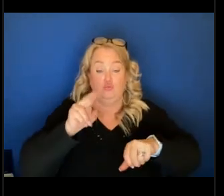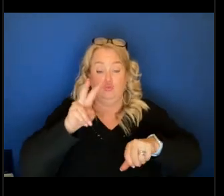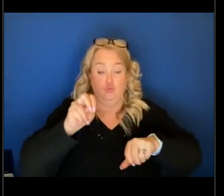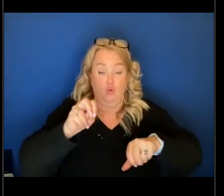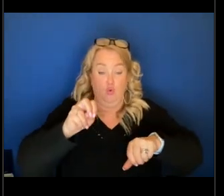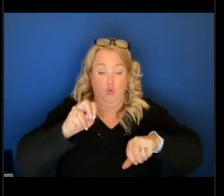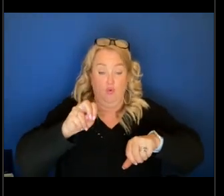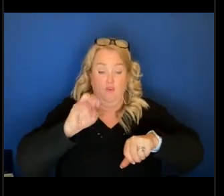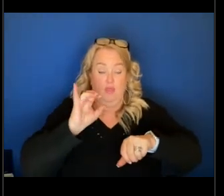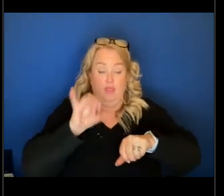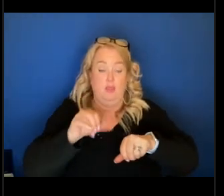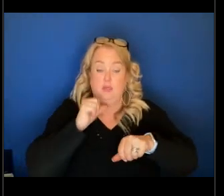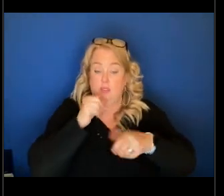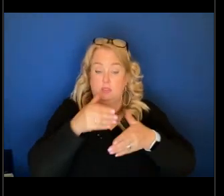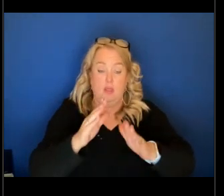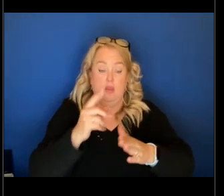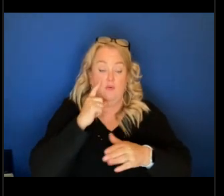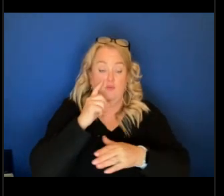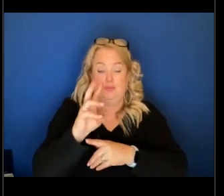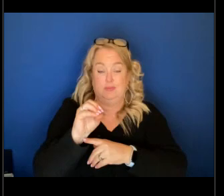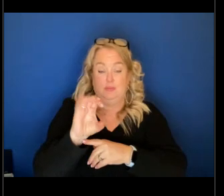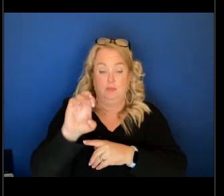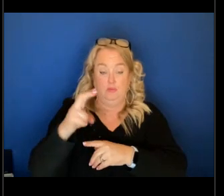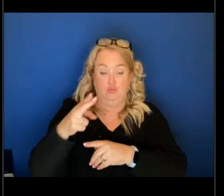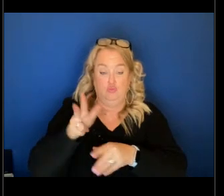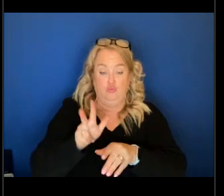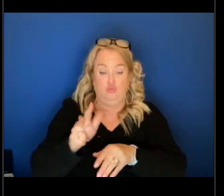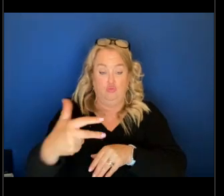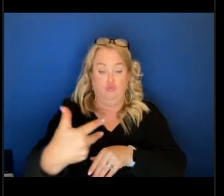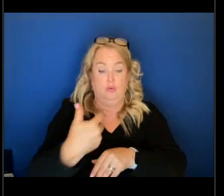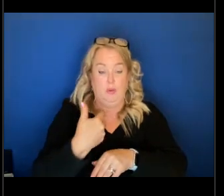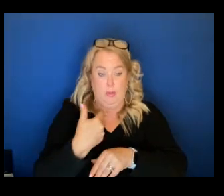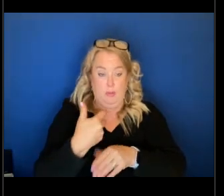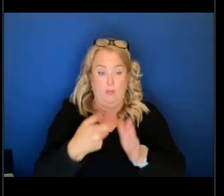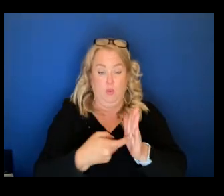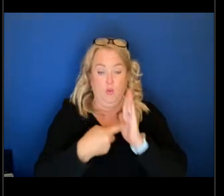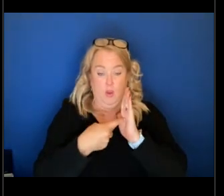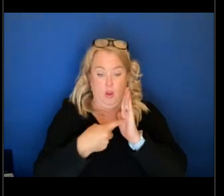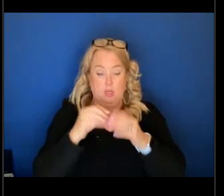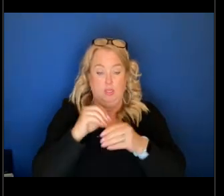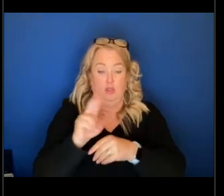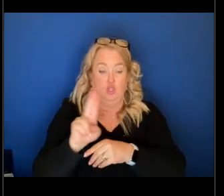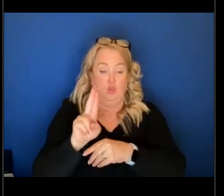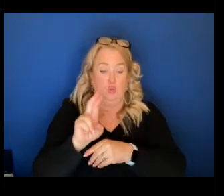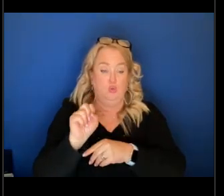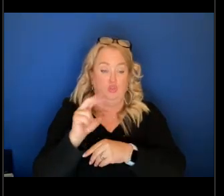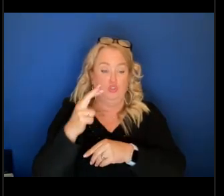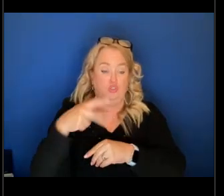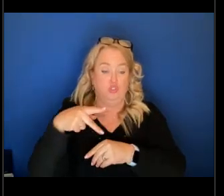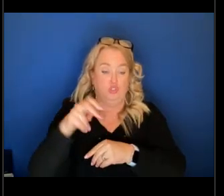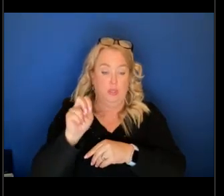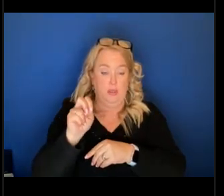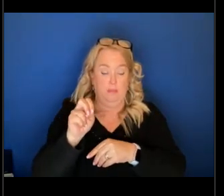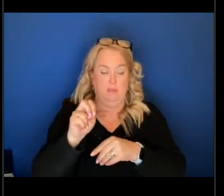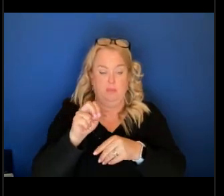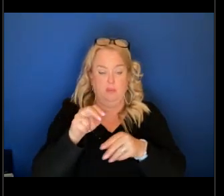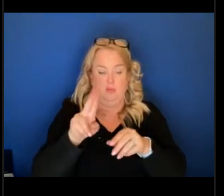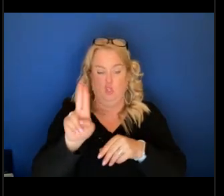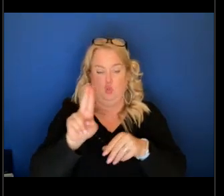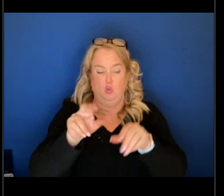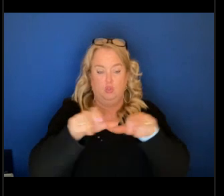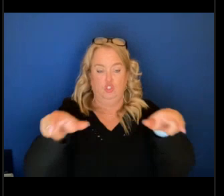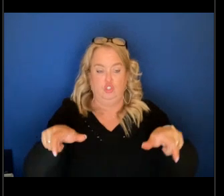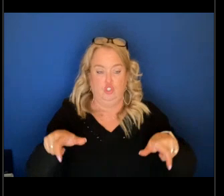60-inch turning space required in a U-shaped kitchen. And you can see on your screen that that